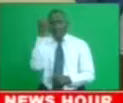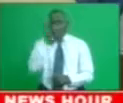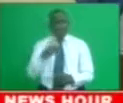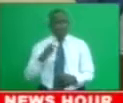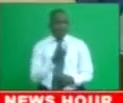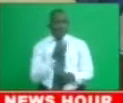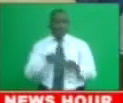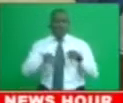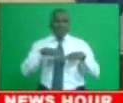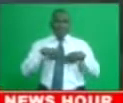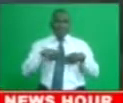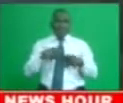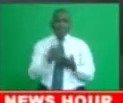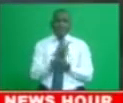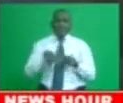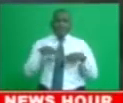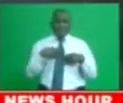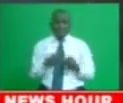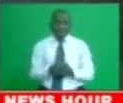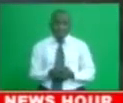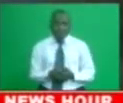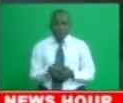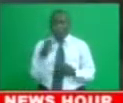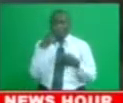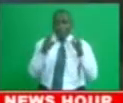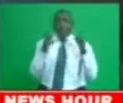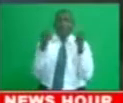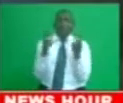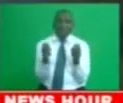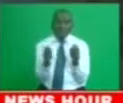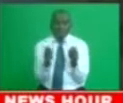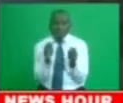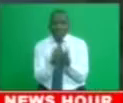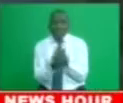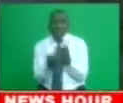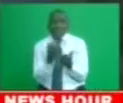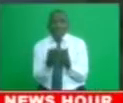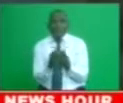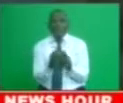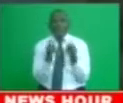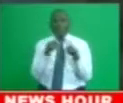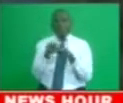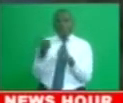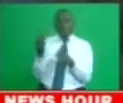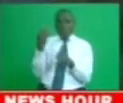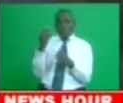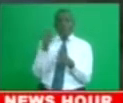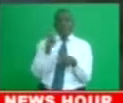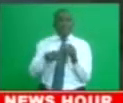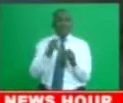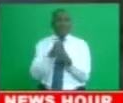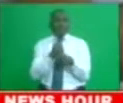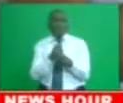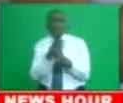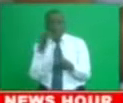it completely. Exposure of corruption cases, which might have been shelved in the past, cannot make the